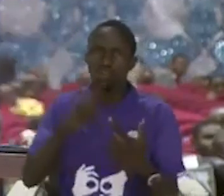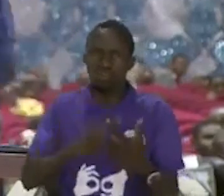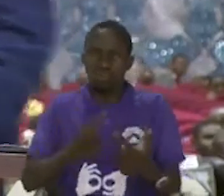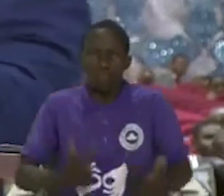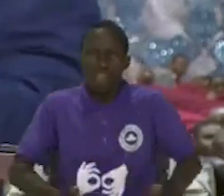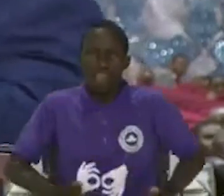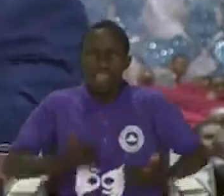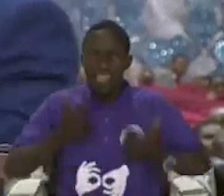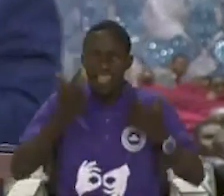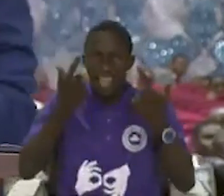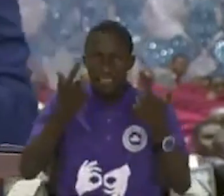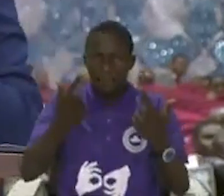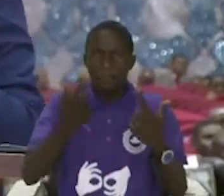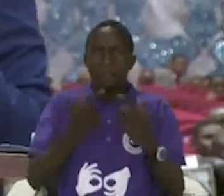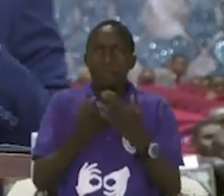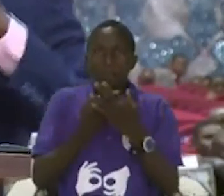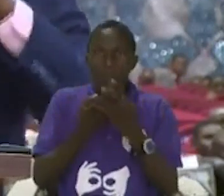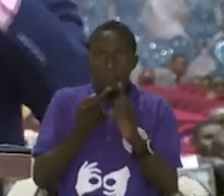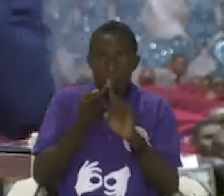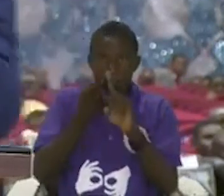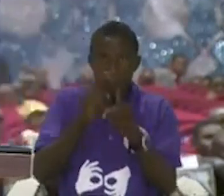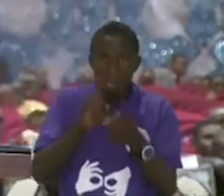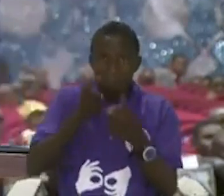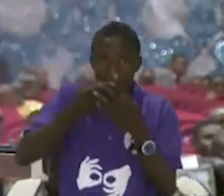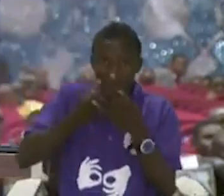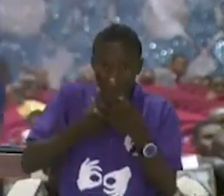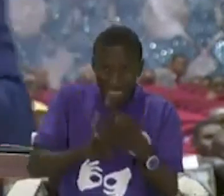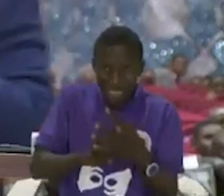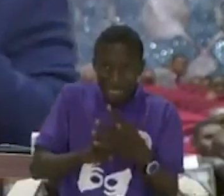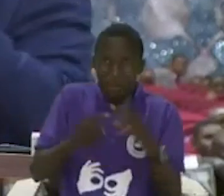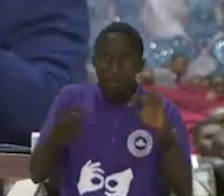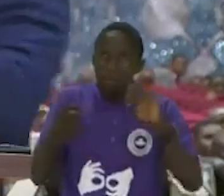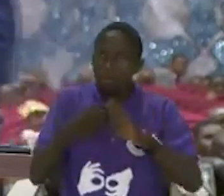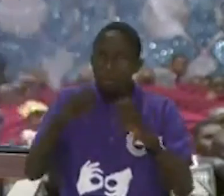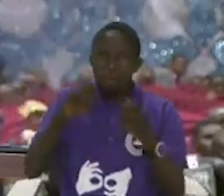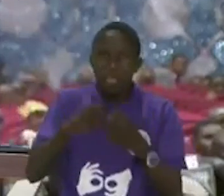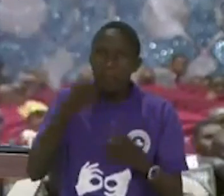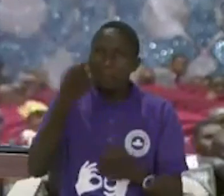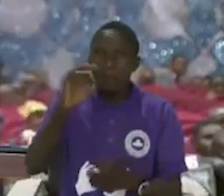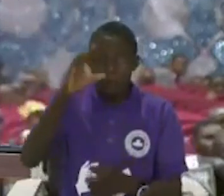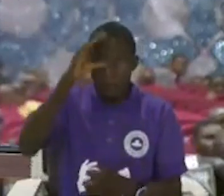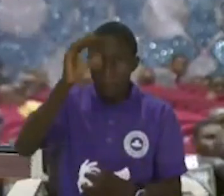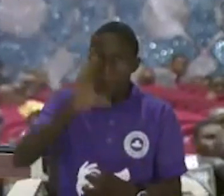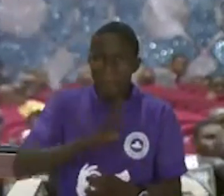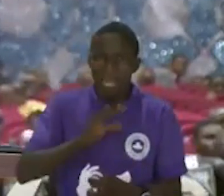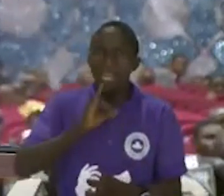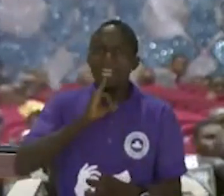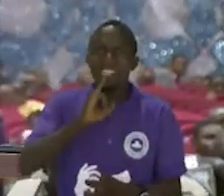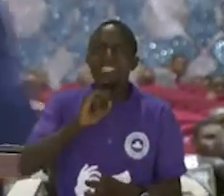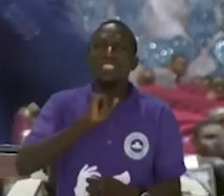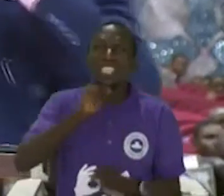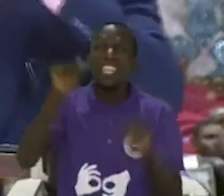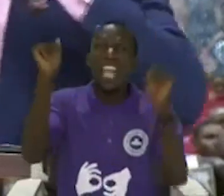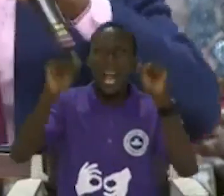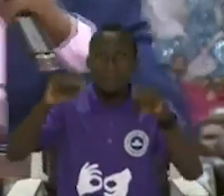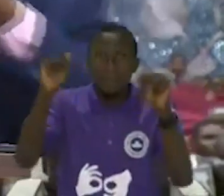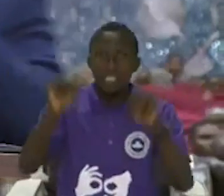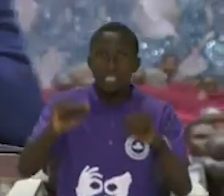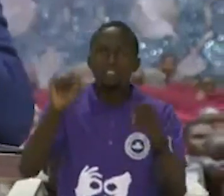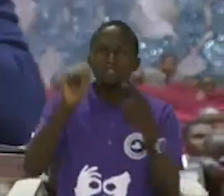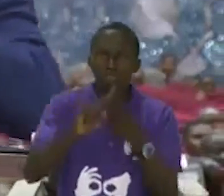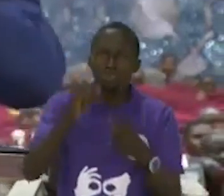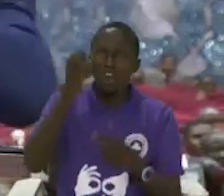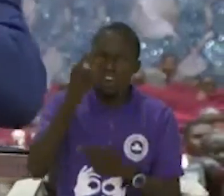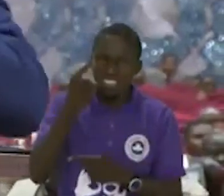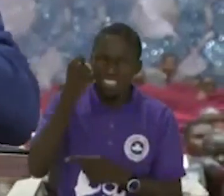But you know, from the very beginning, the first problem of man was his inability to come into the